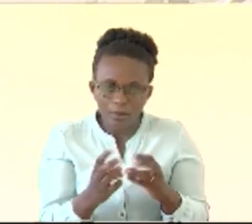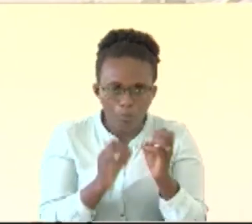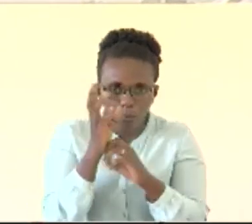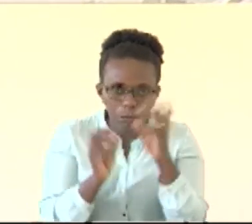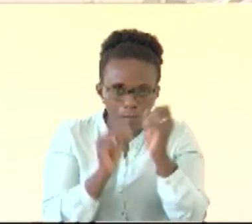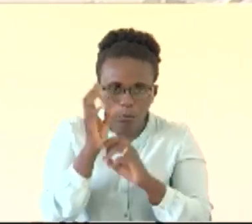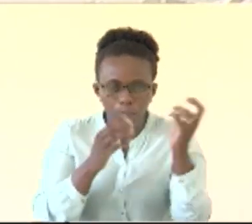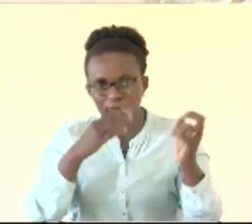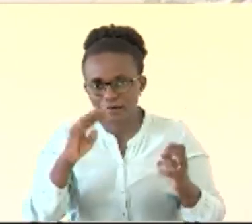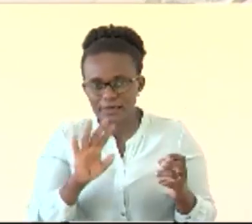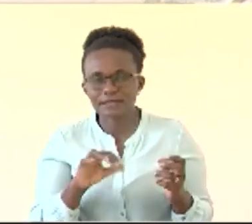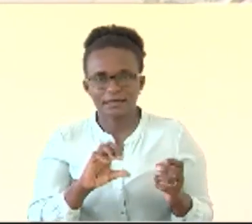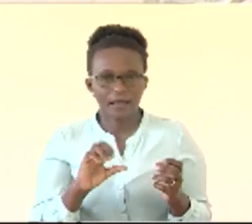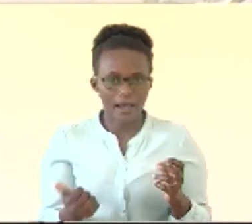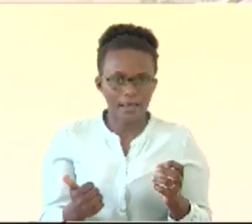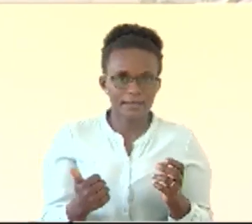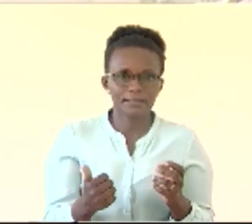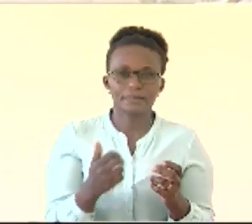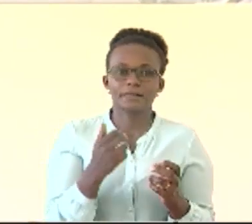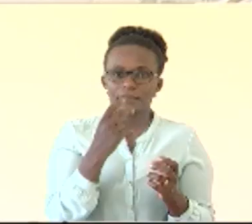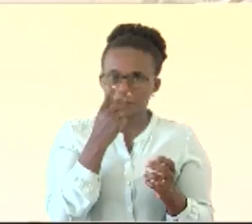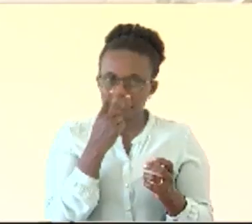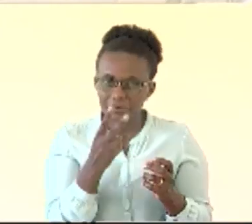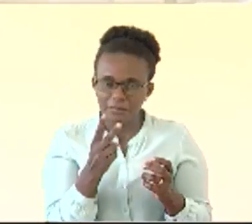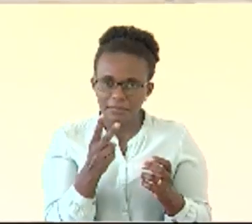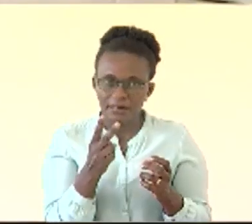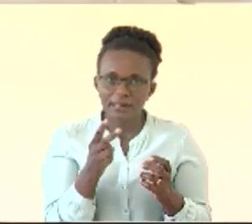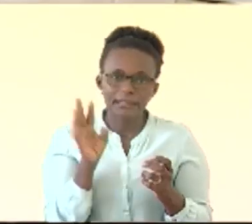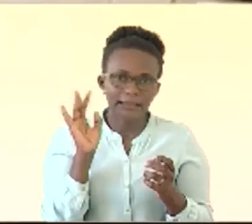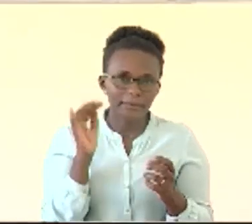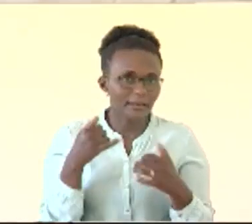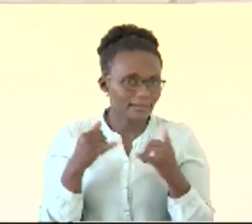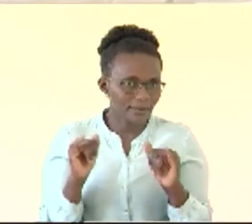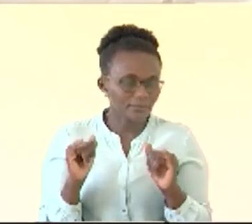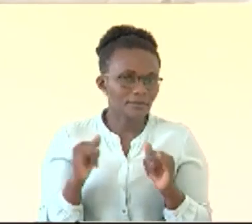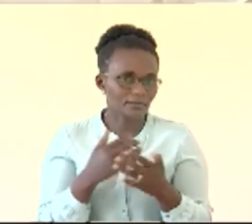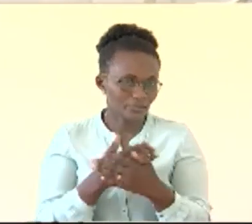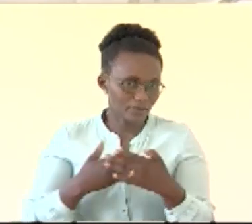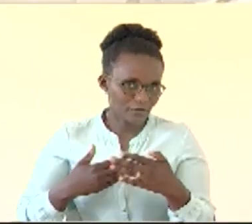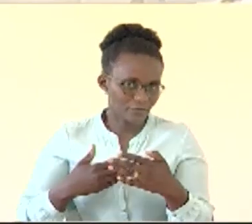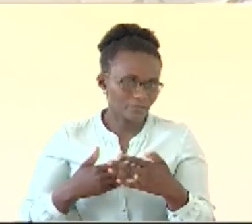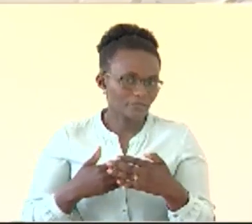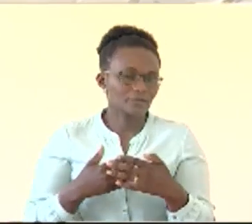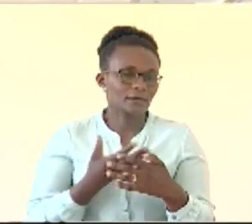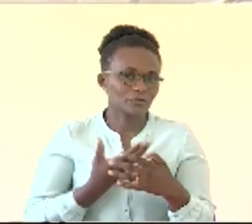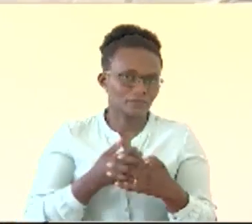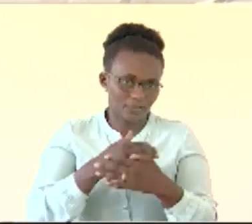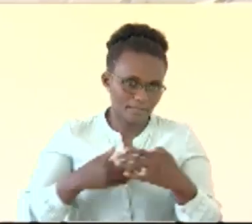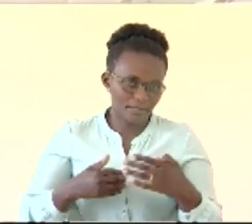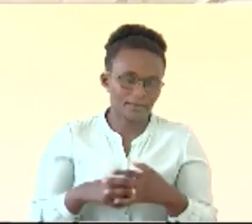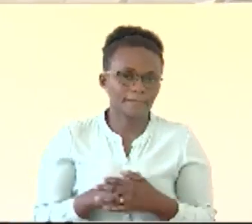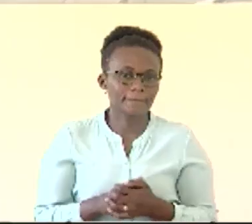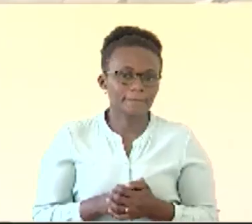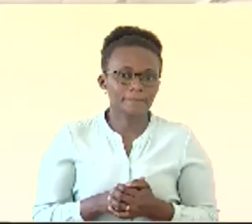You see the other one, so many bubbles, and then you see the other one is a bit brown gas, yellowish brown